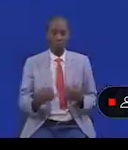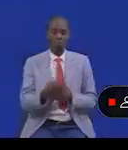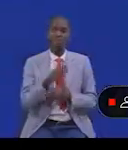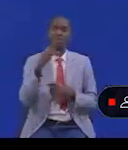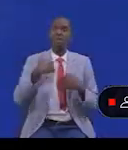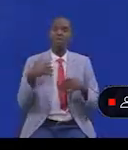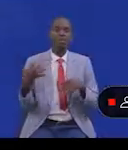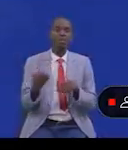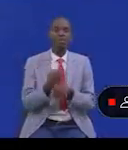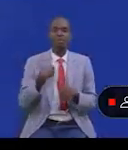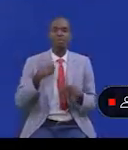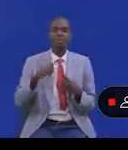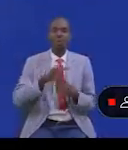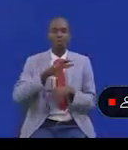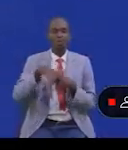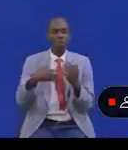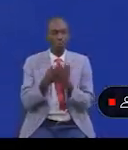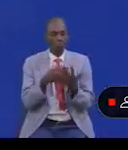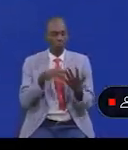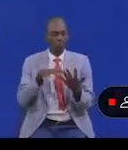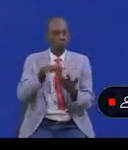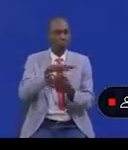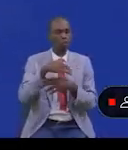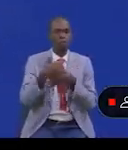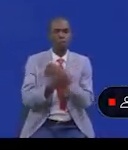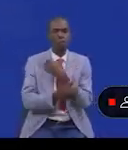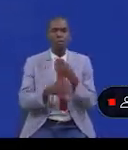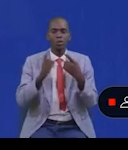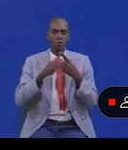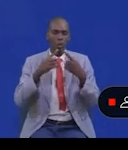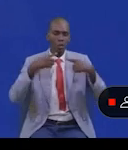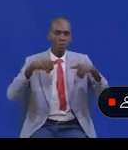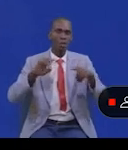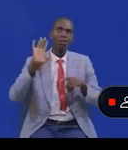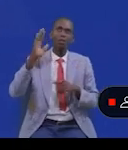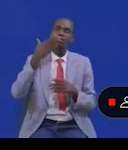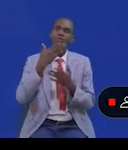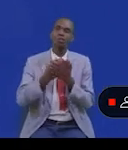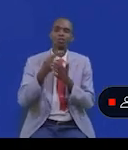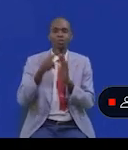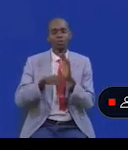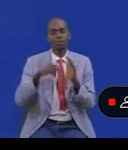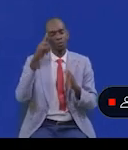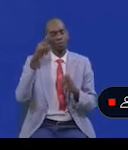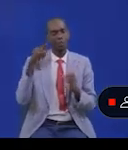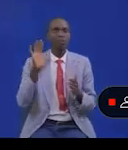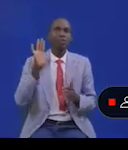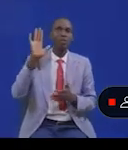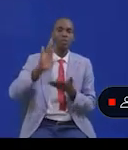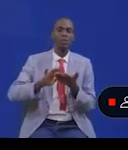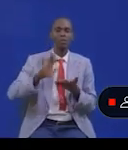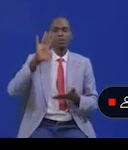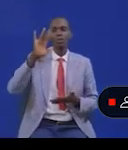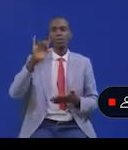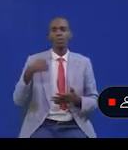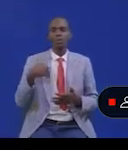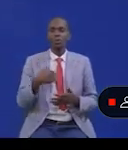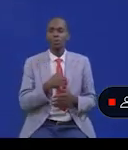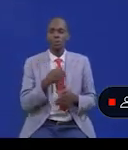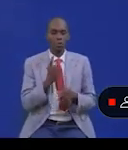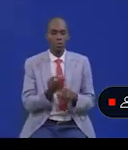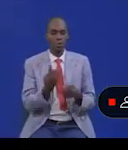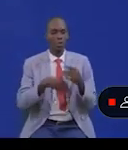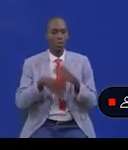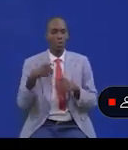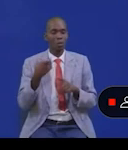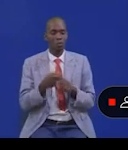these countries to proclaim his good news for his glory. In this world that we live in, we have just come out of COVID. Now,